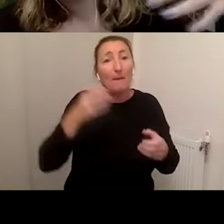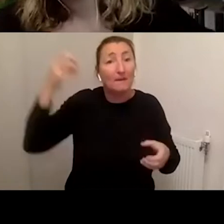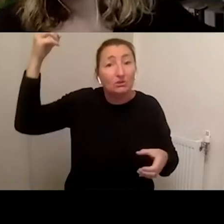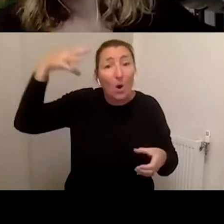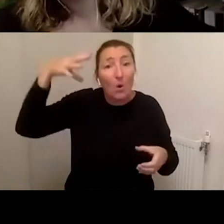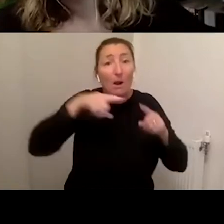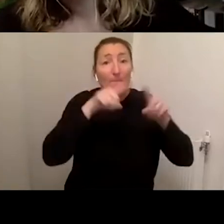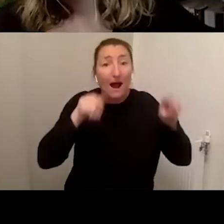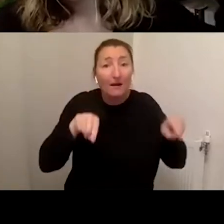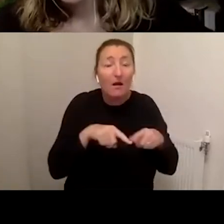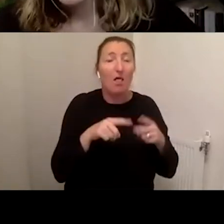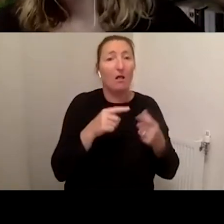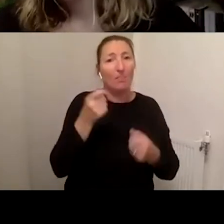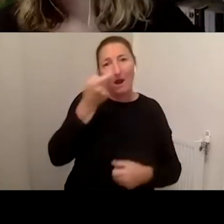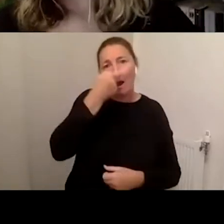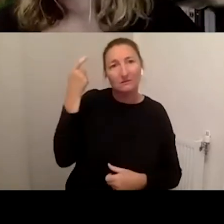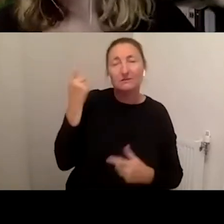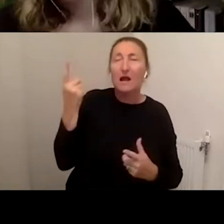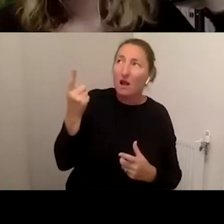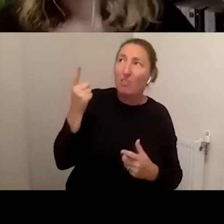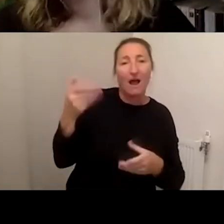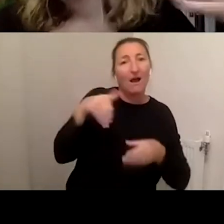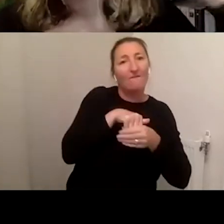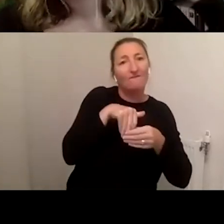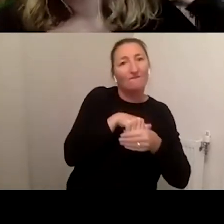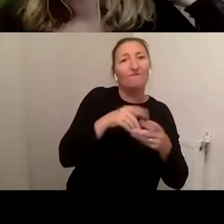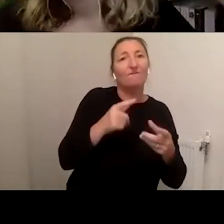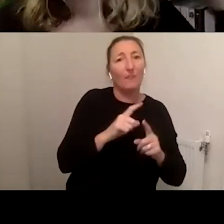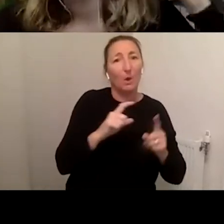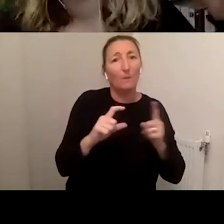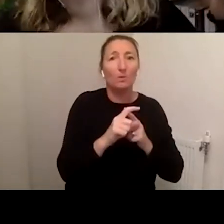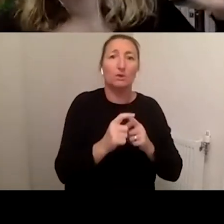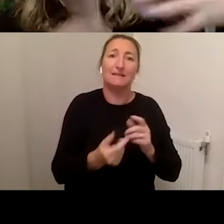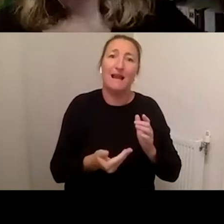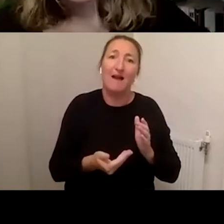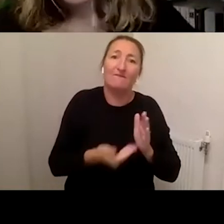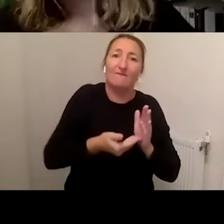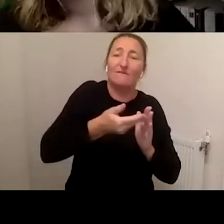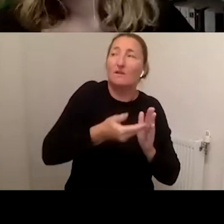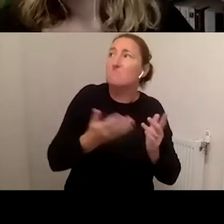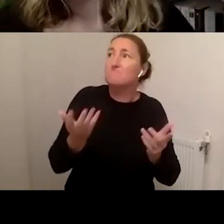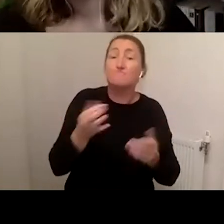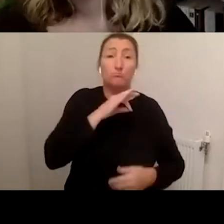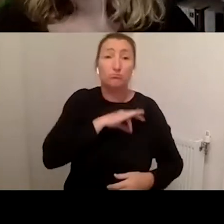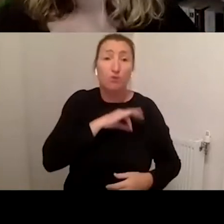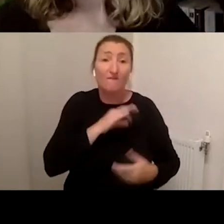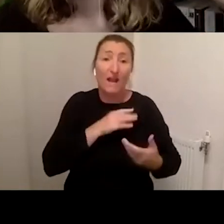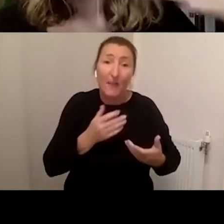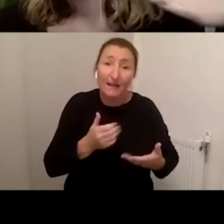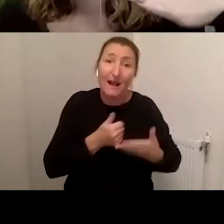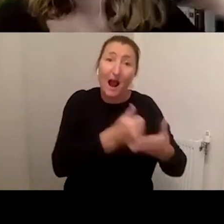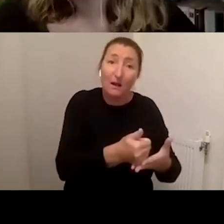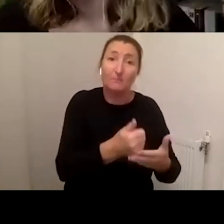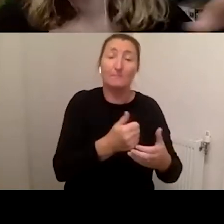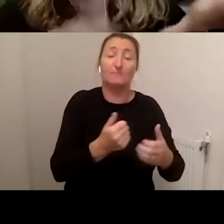being part of so many other things in their community. So they'll use any profits they have to do energy efficiency work, to look